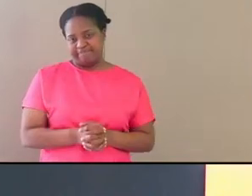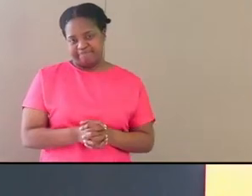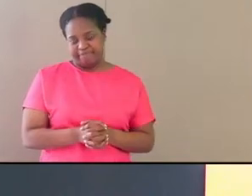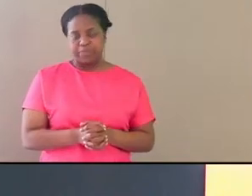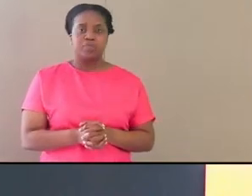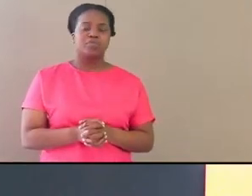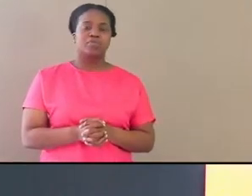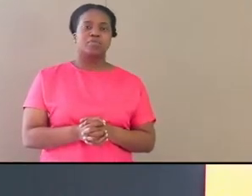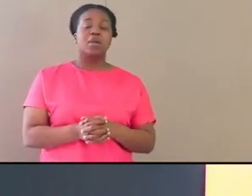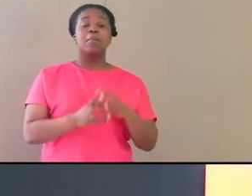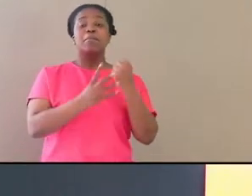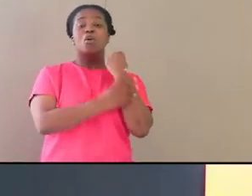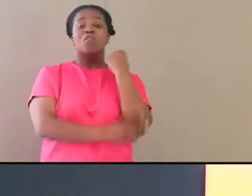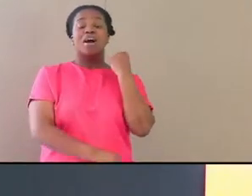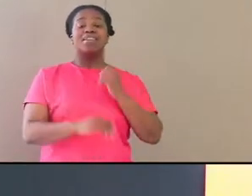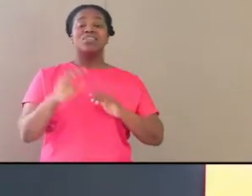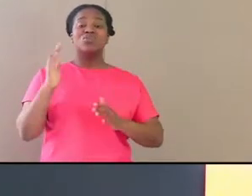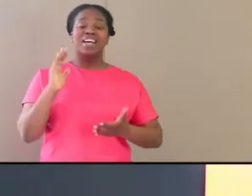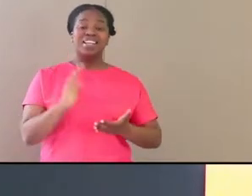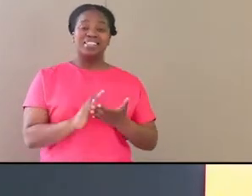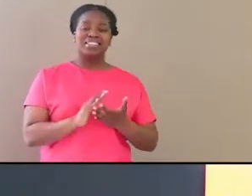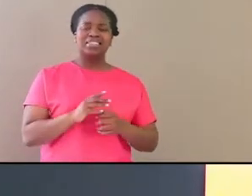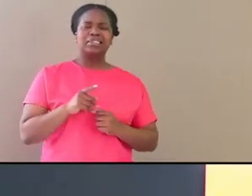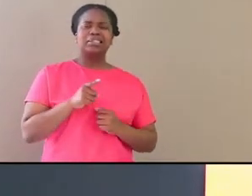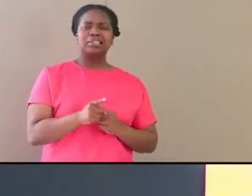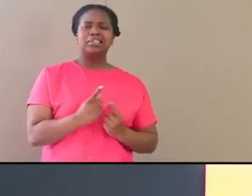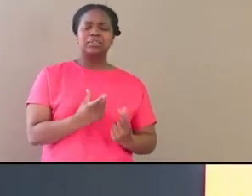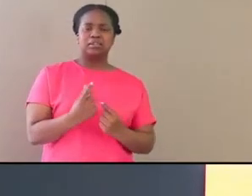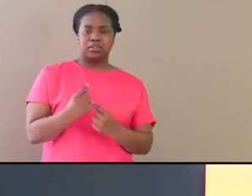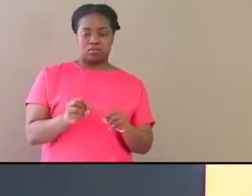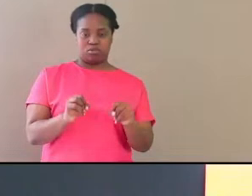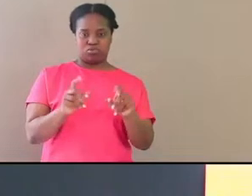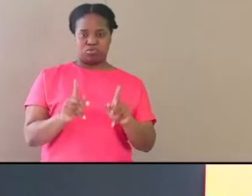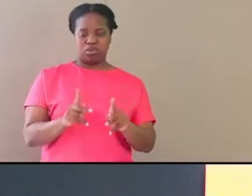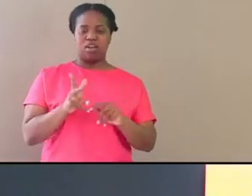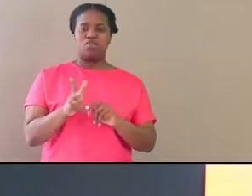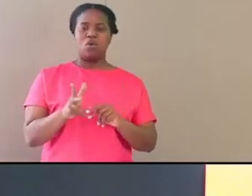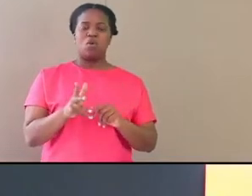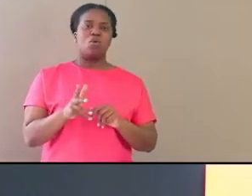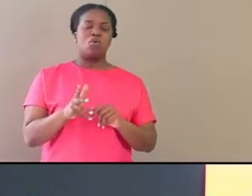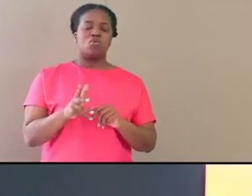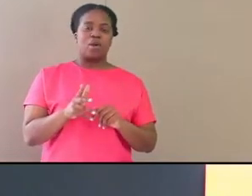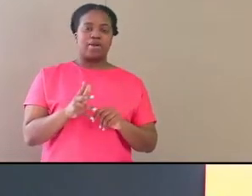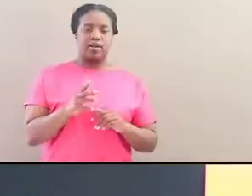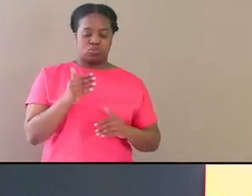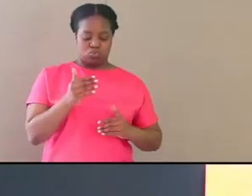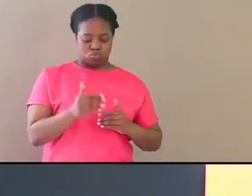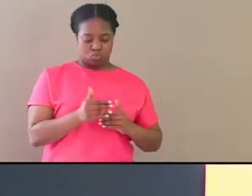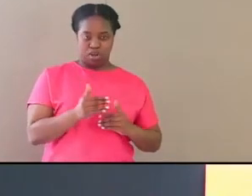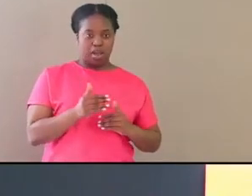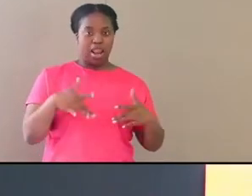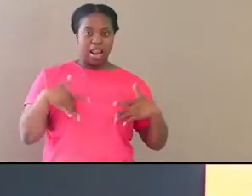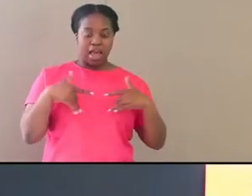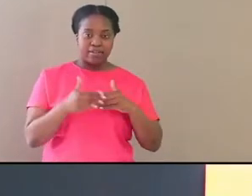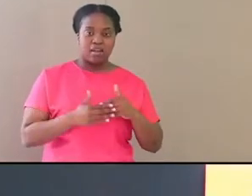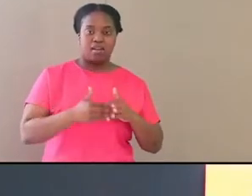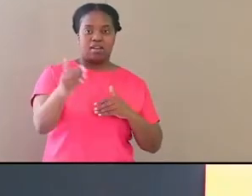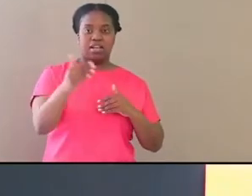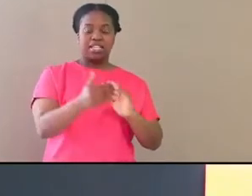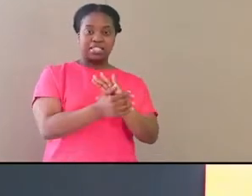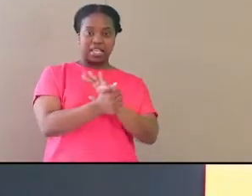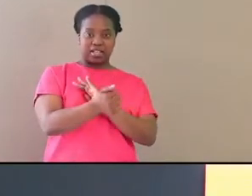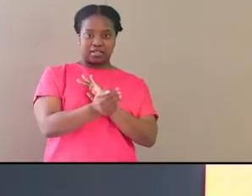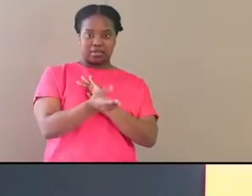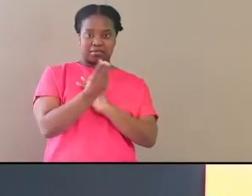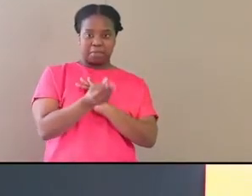Poverty reduction is also about providing opportunities for lifelong learning and skills acquisition.